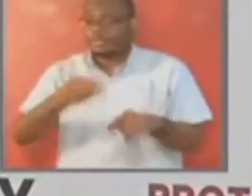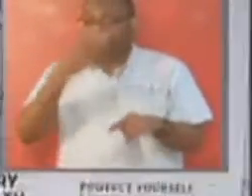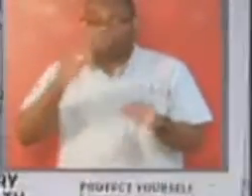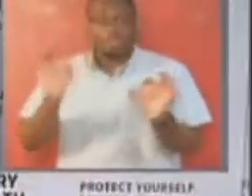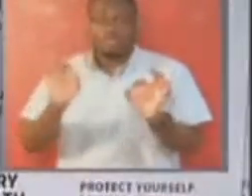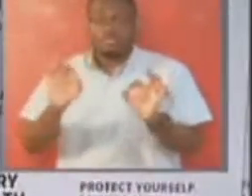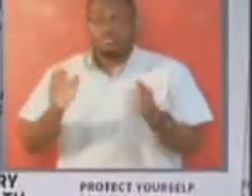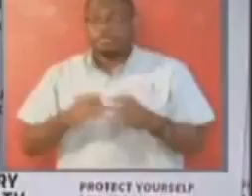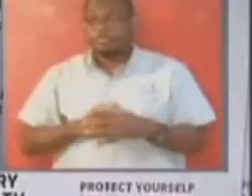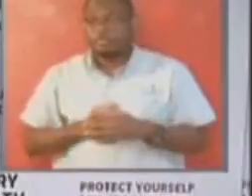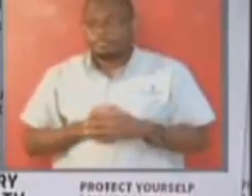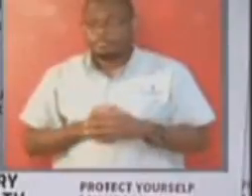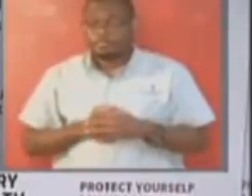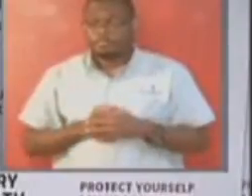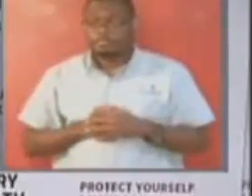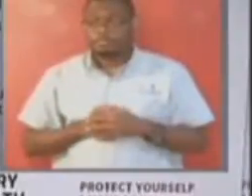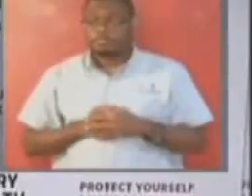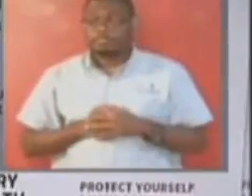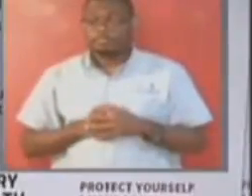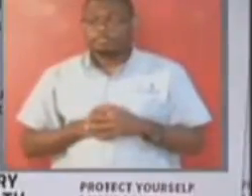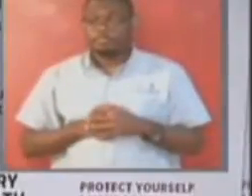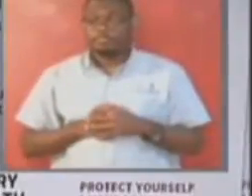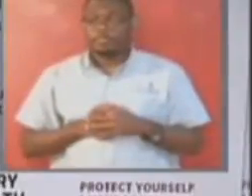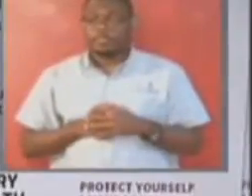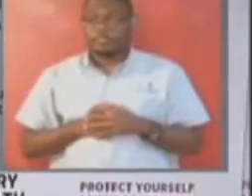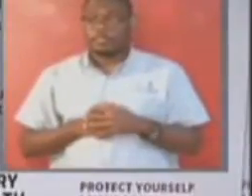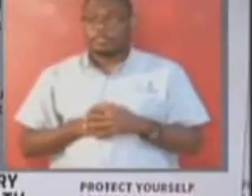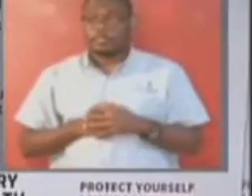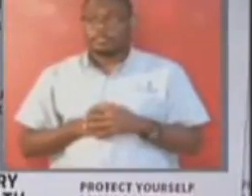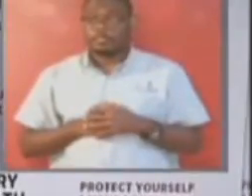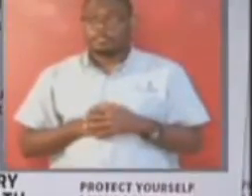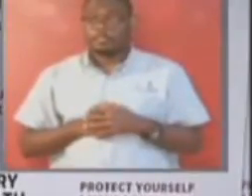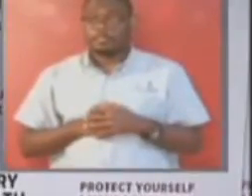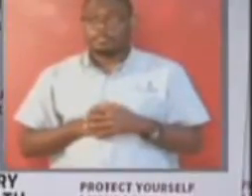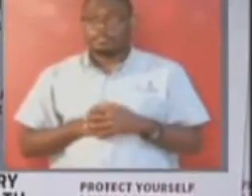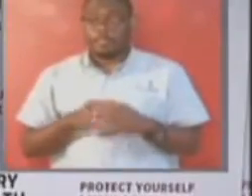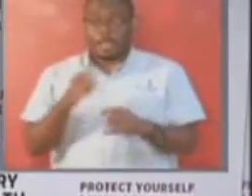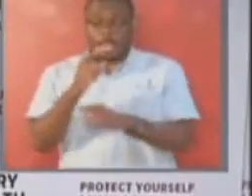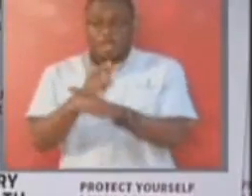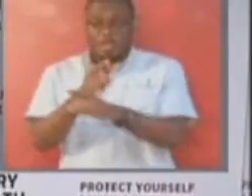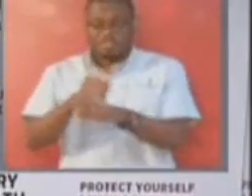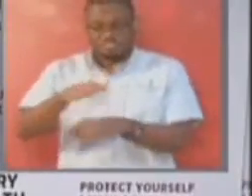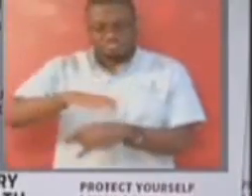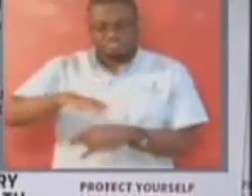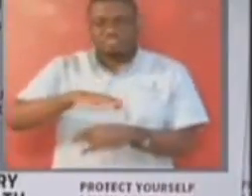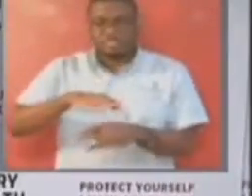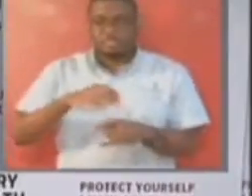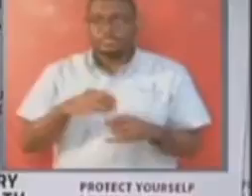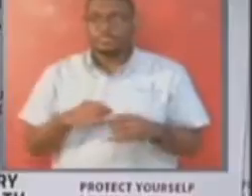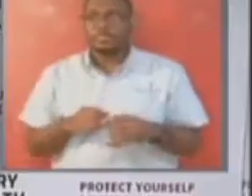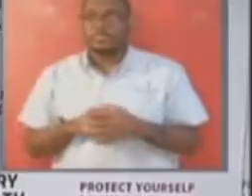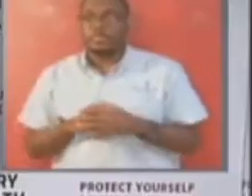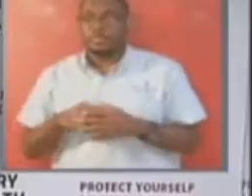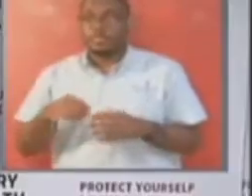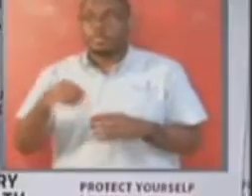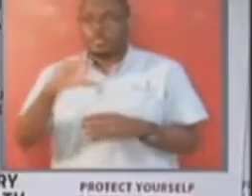question. Yeah, so prior, I think we're getting at the question where WHO had announced a couple of days